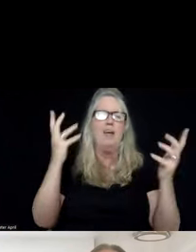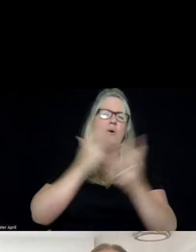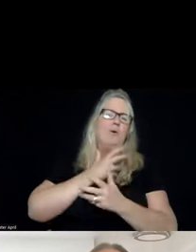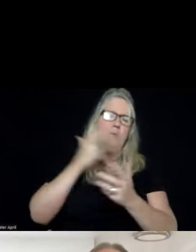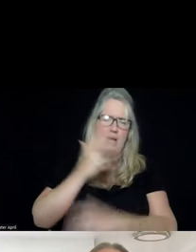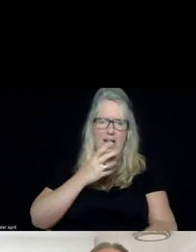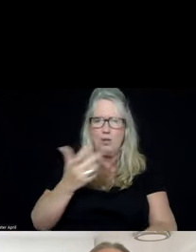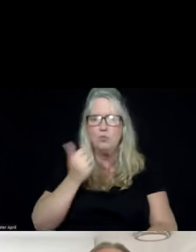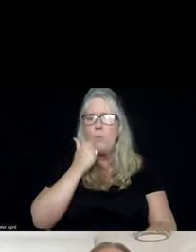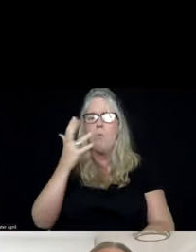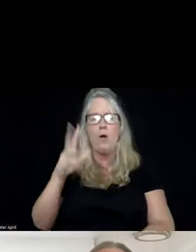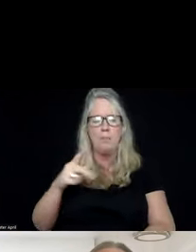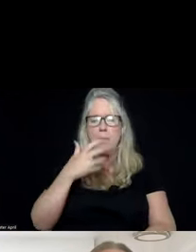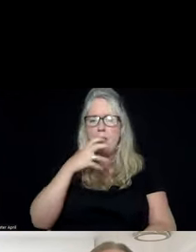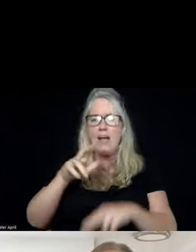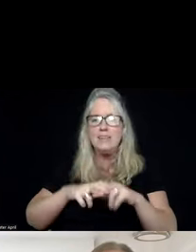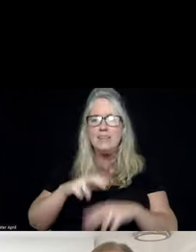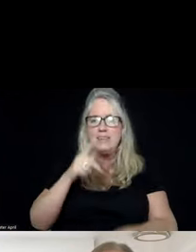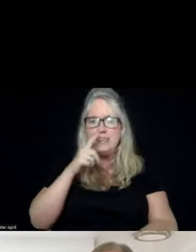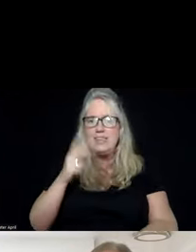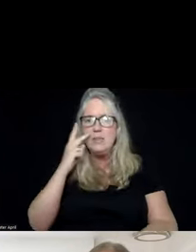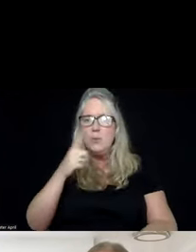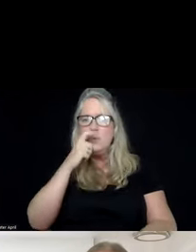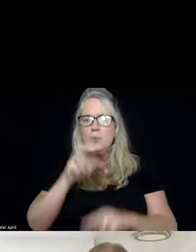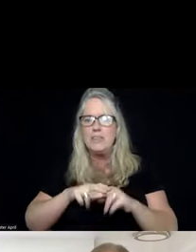let's warm up that trivia hot seat and see who's going to be sitting in it today.